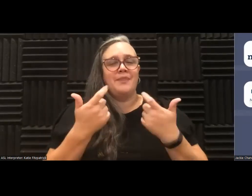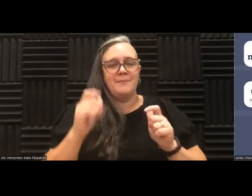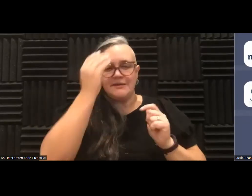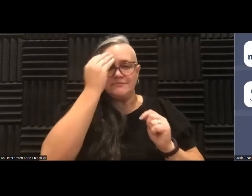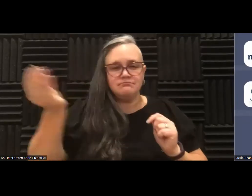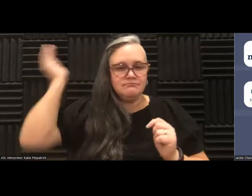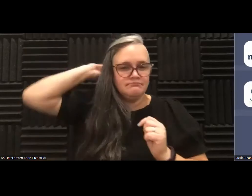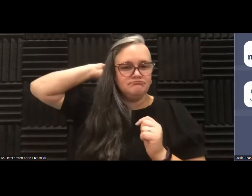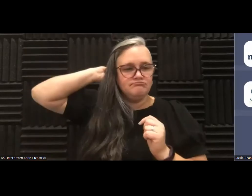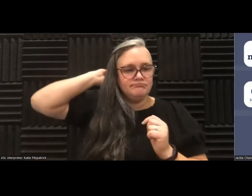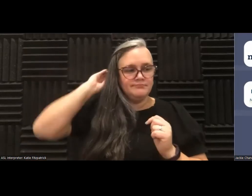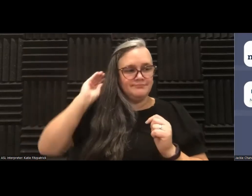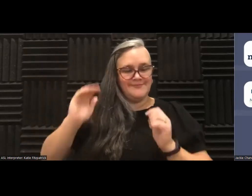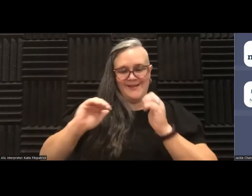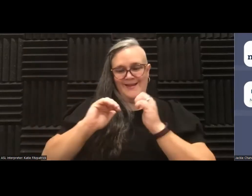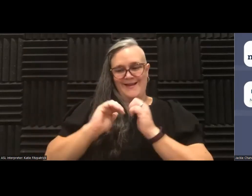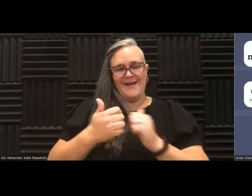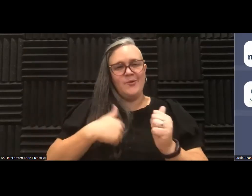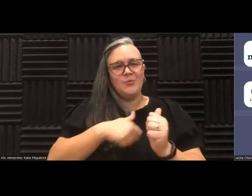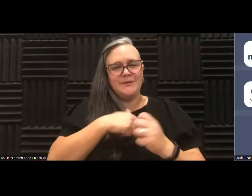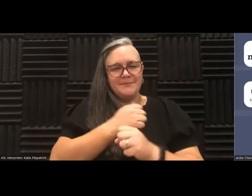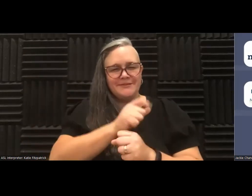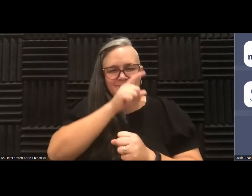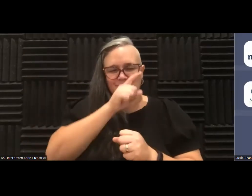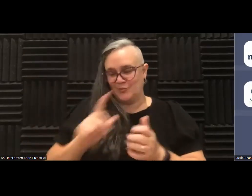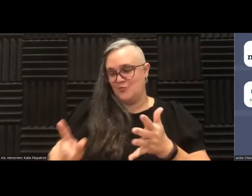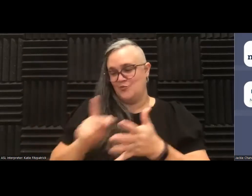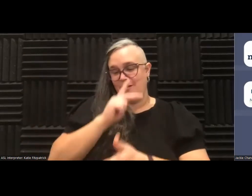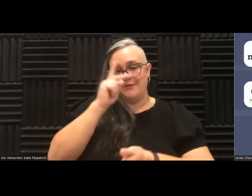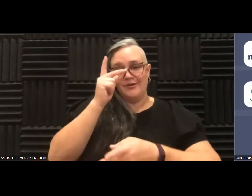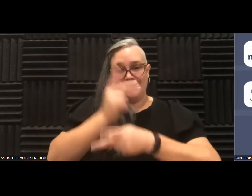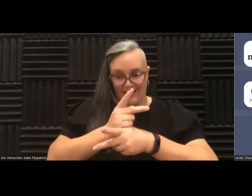we make sure that primary care gets